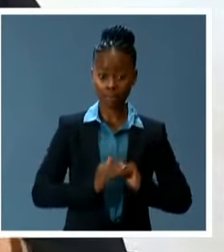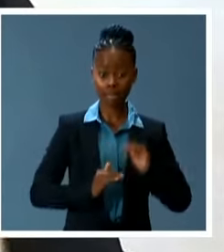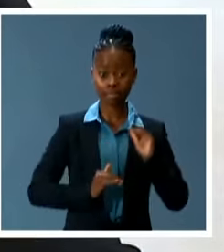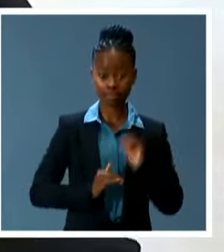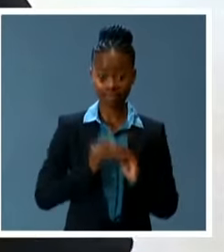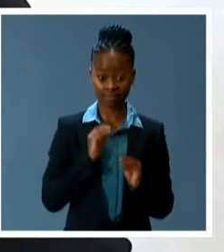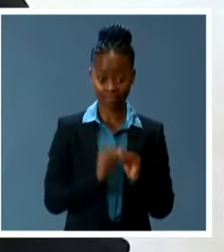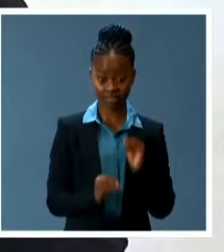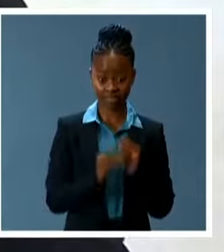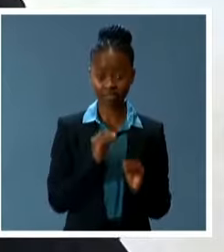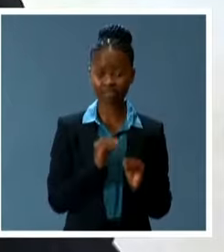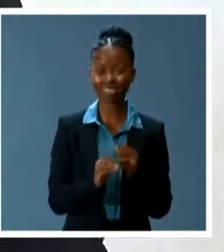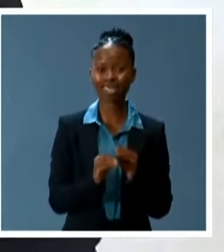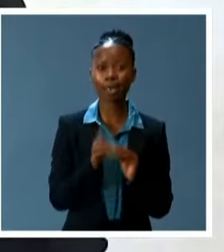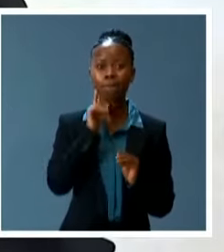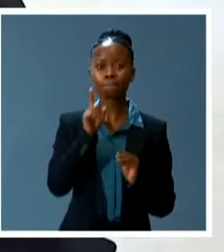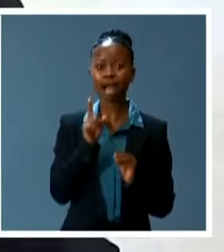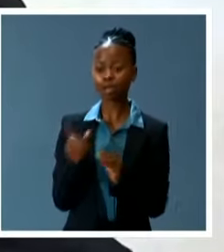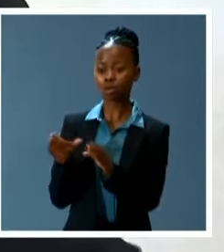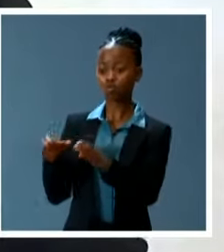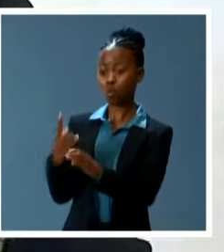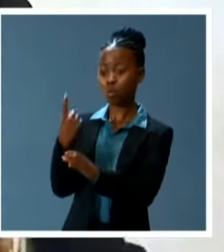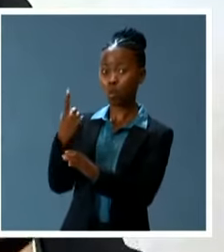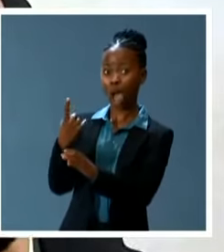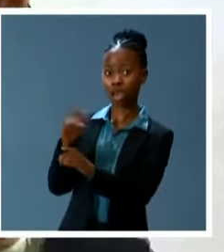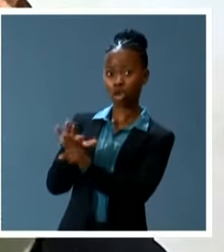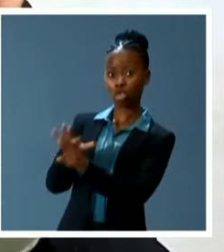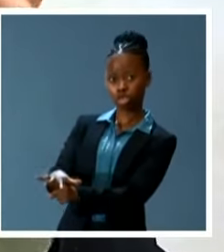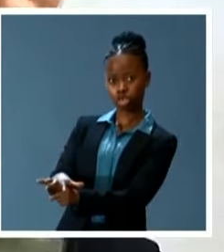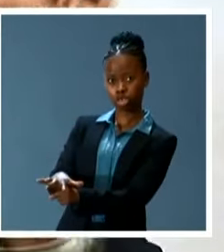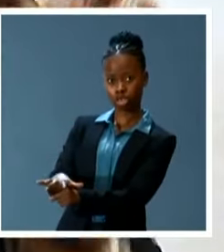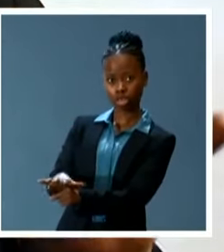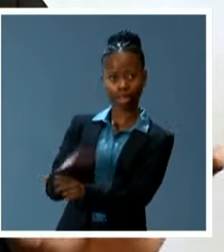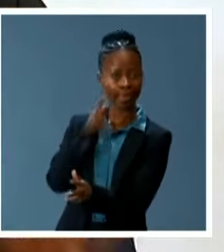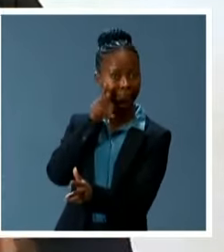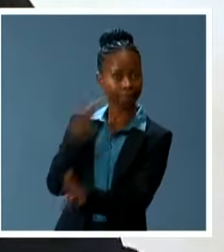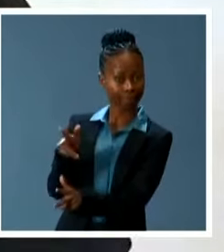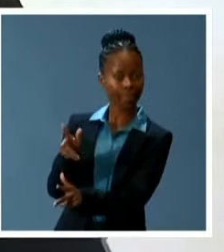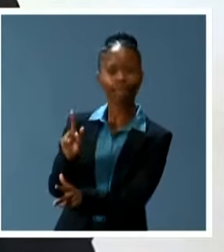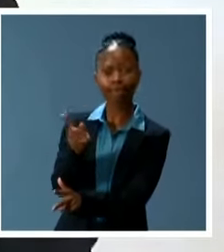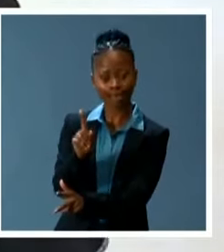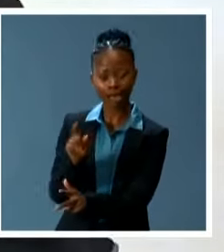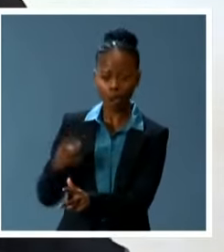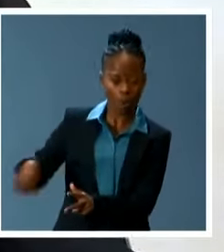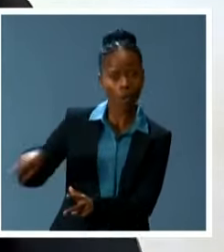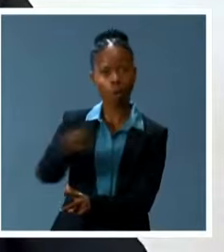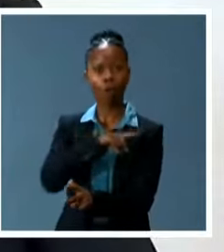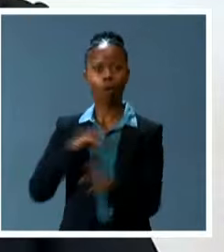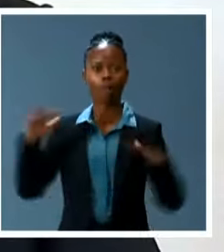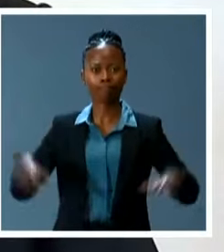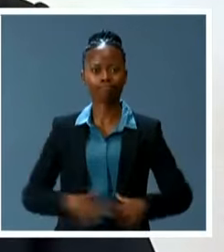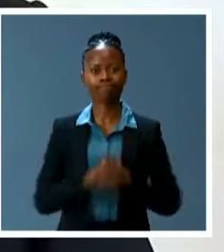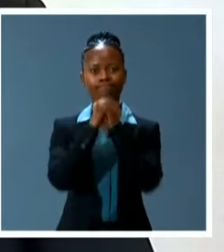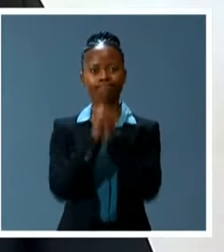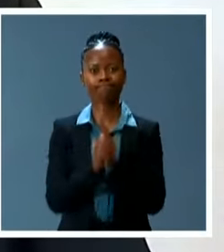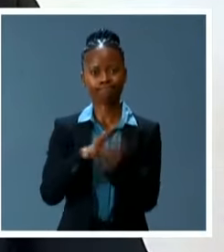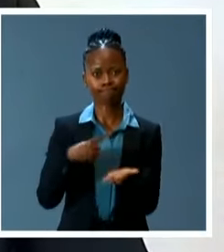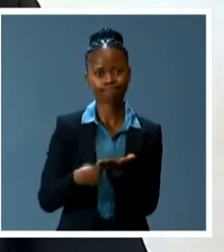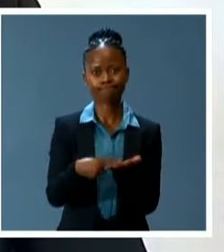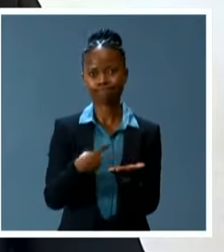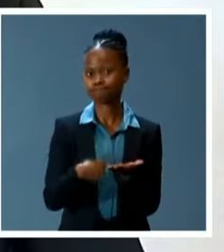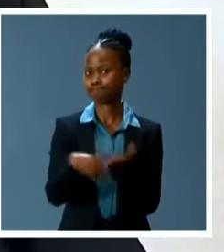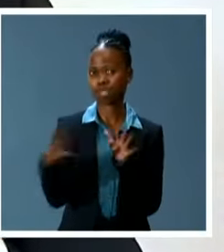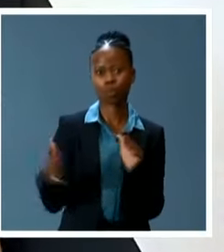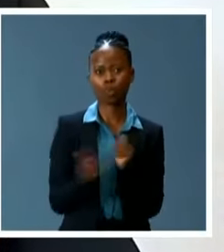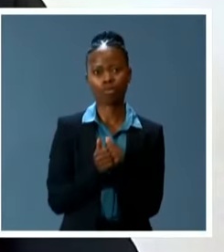inclusiveness and with sustainability, addressing the problems of inequality and addressing the problems of climate change. And